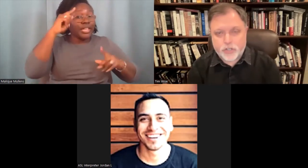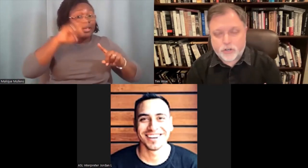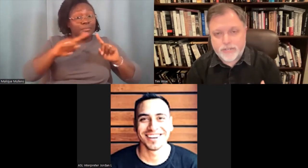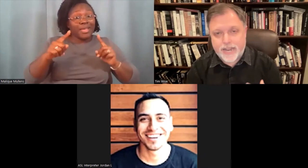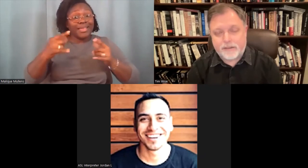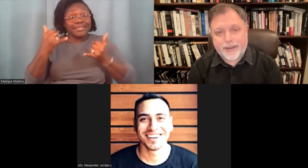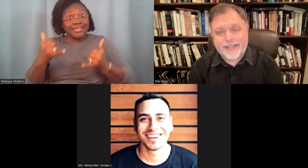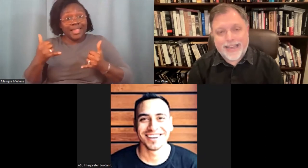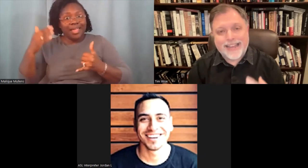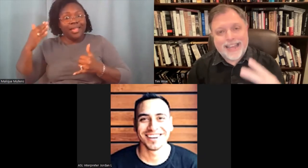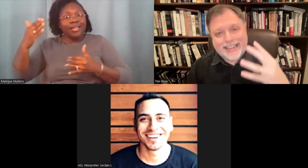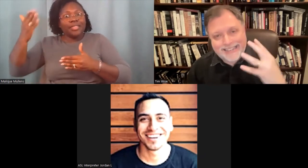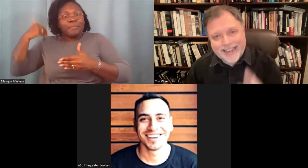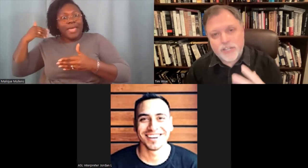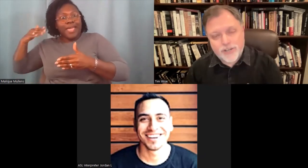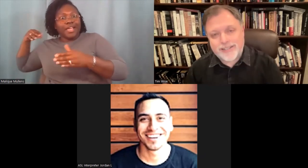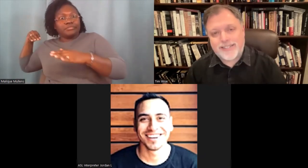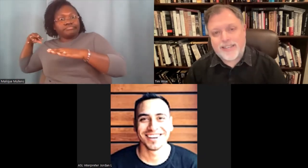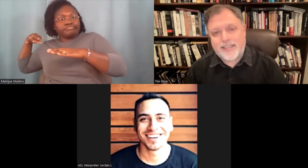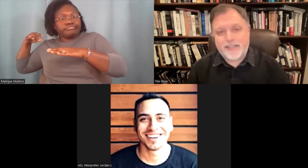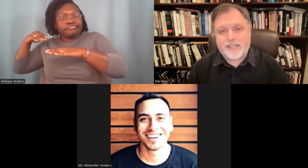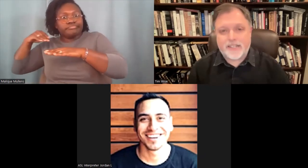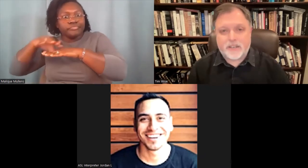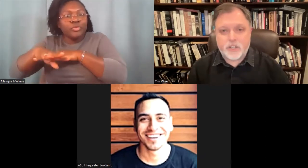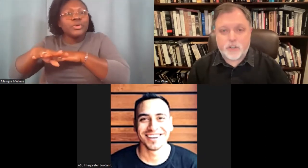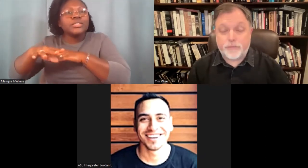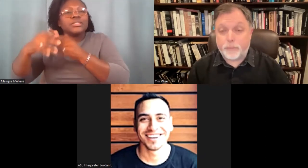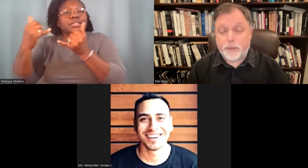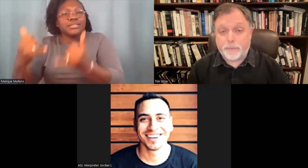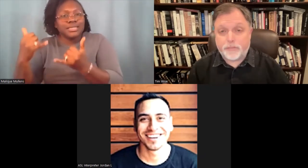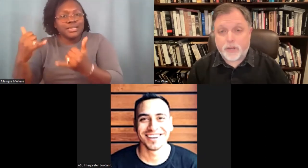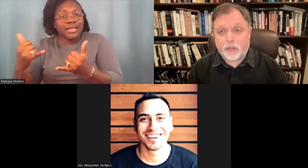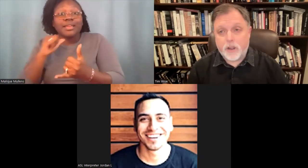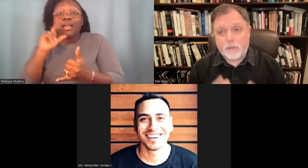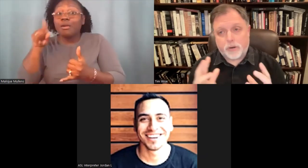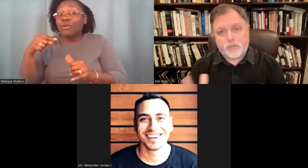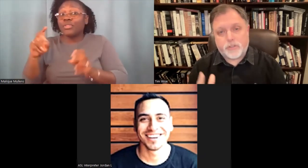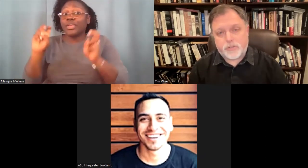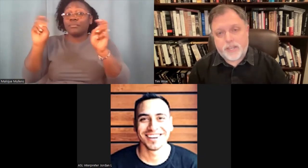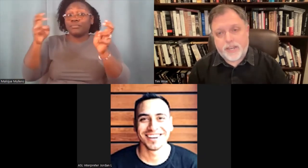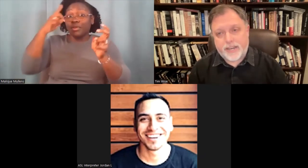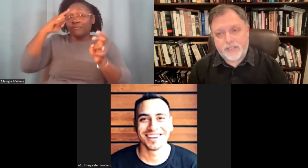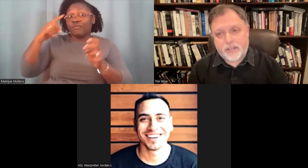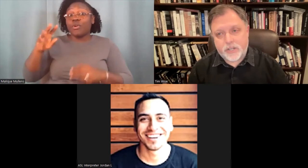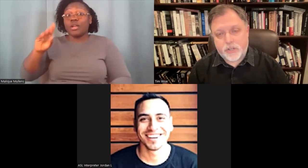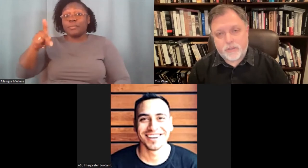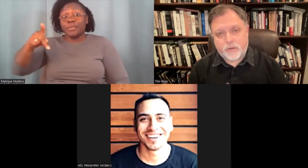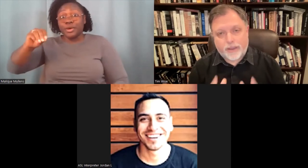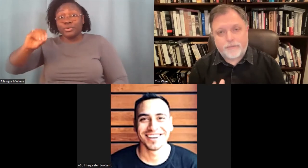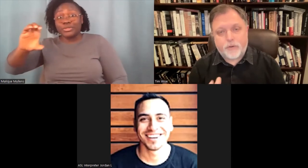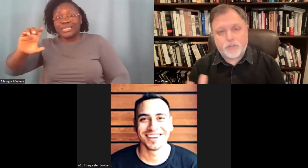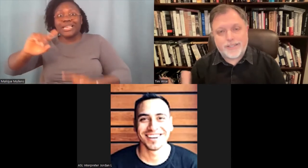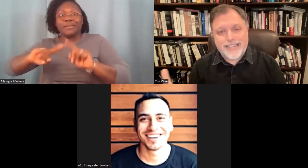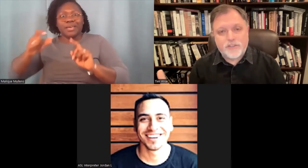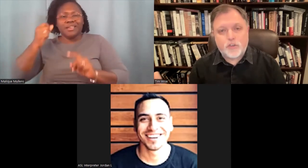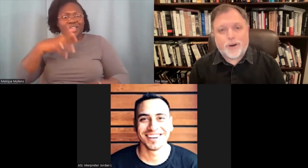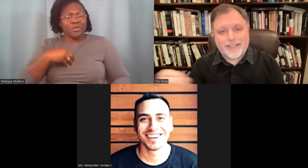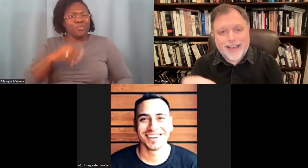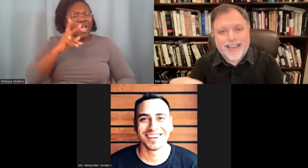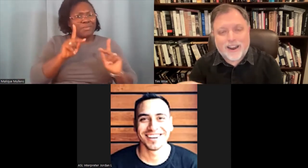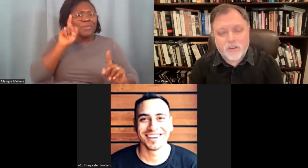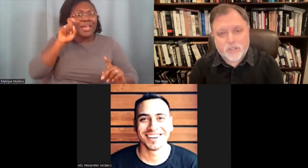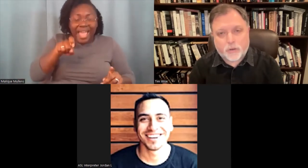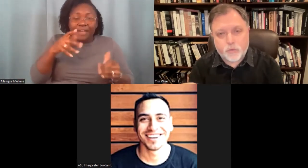the inertia created by that, and not just seeing this as an issue for people of color, but also seeing it as an issue that white folks need